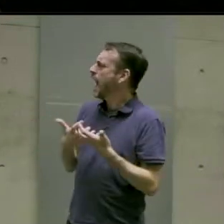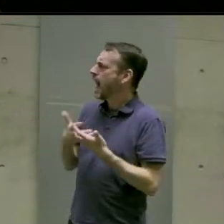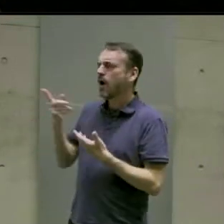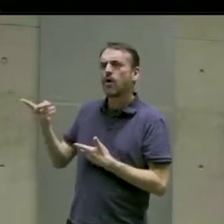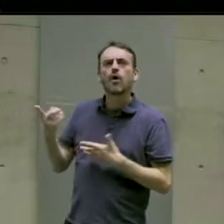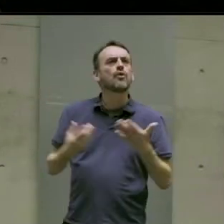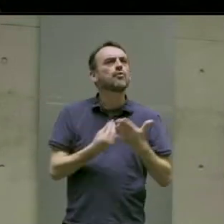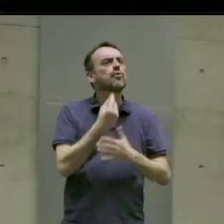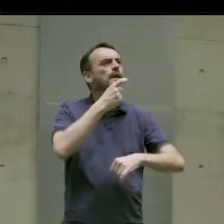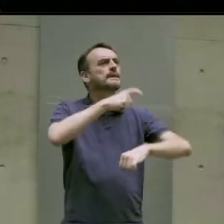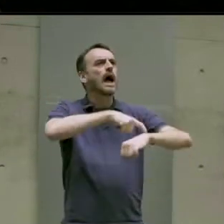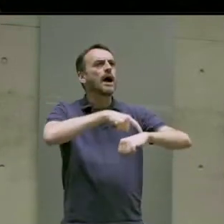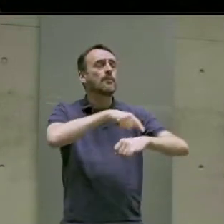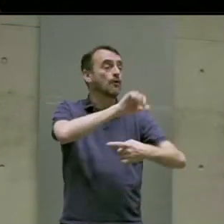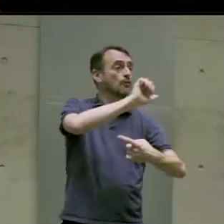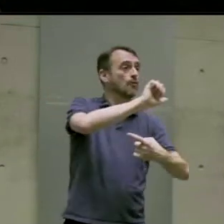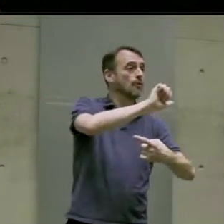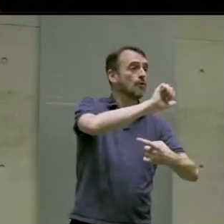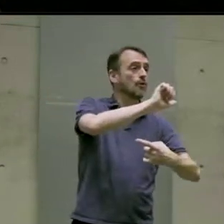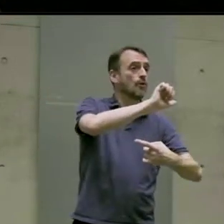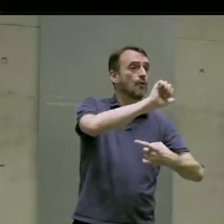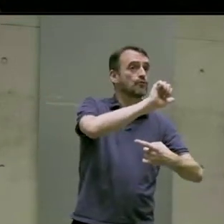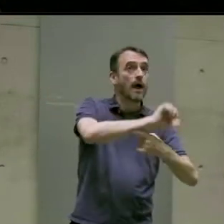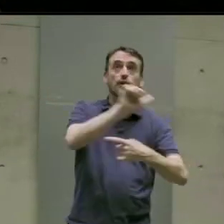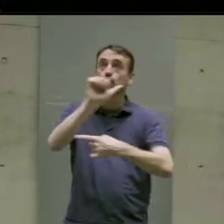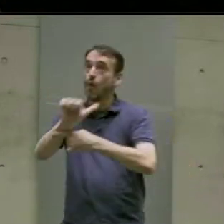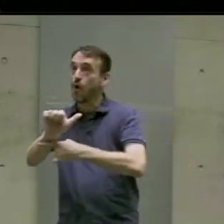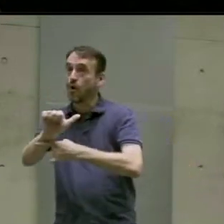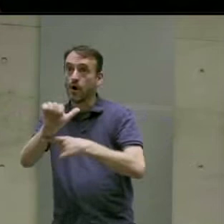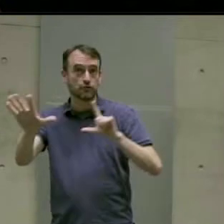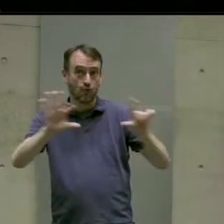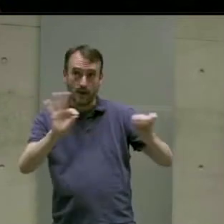kind of correct, incorrect type choices where